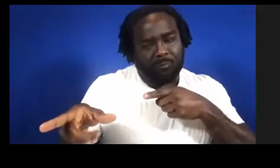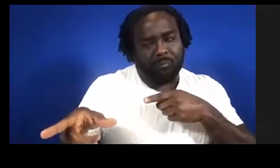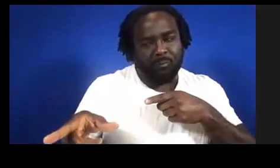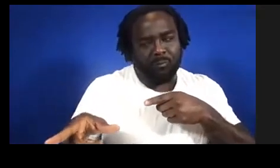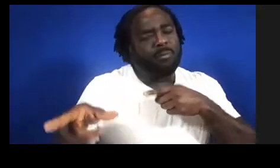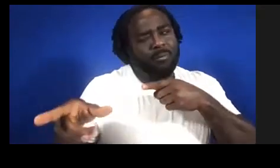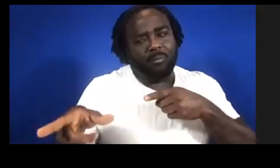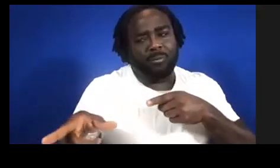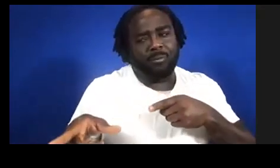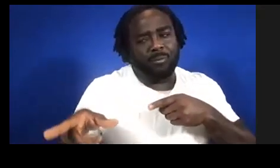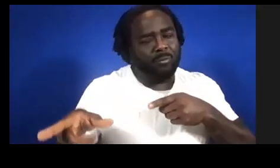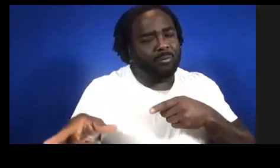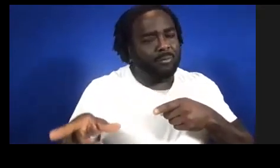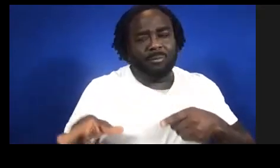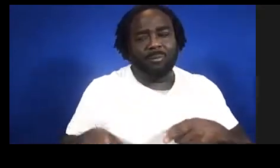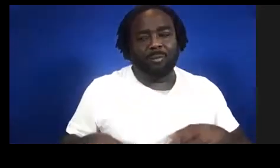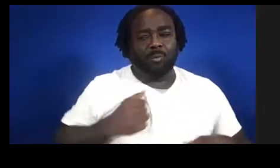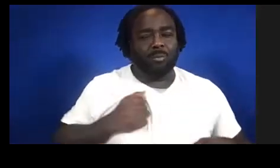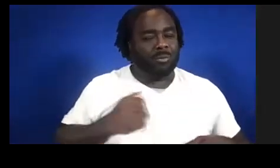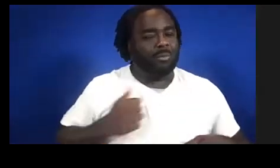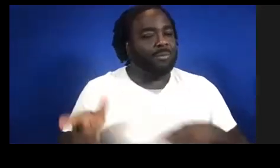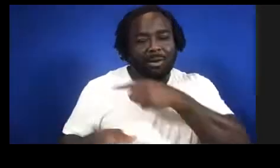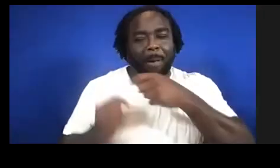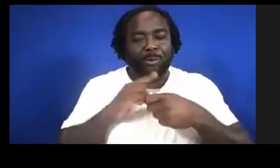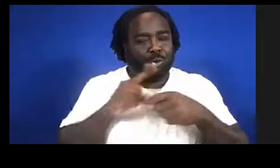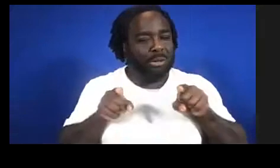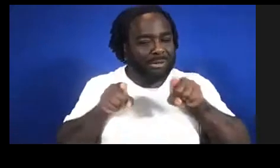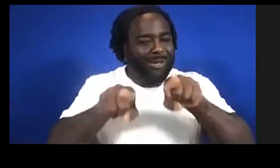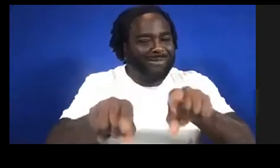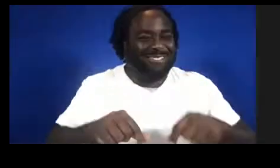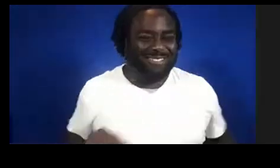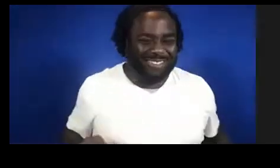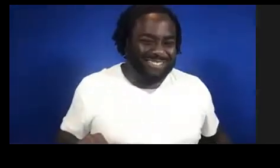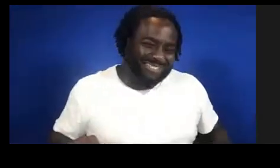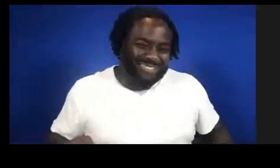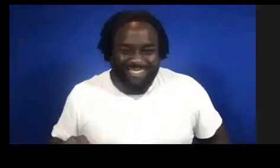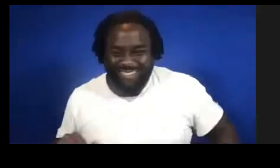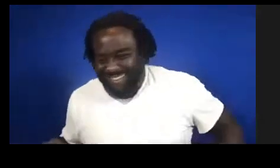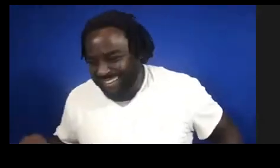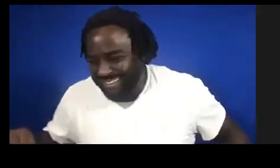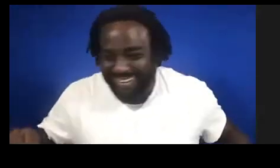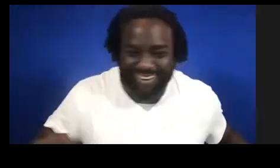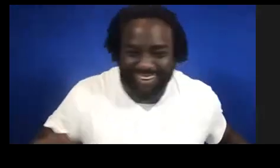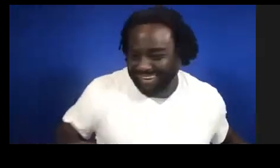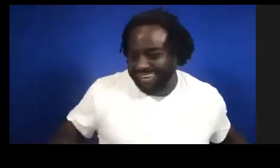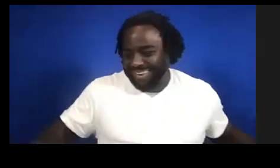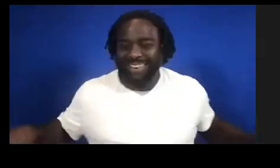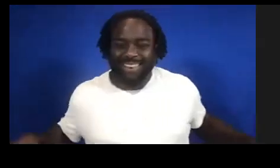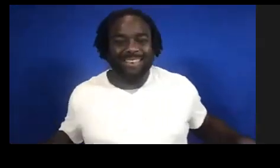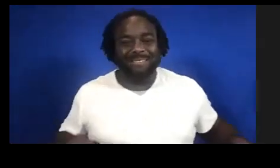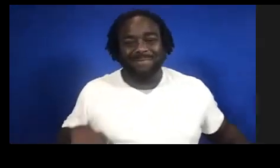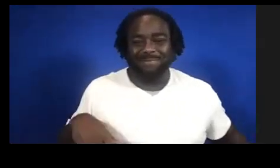drive in them Apple cars. All right, I got my eye on you. We got that timing.